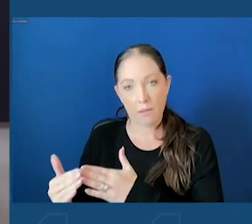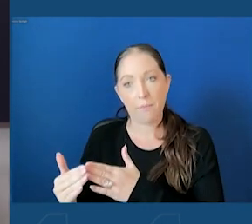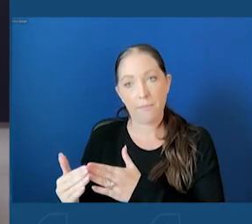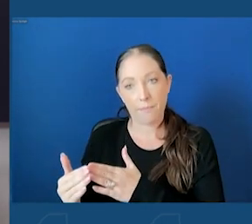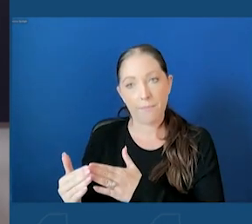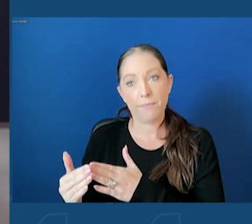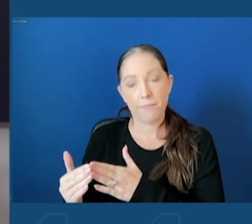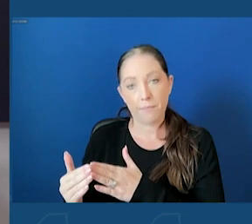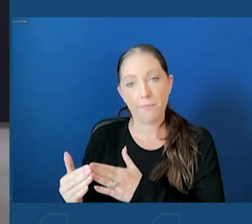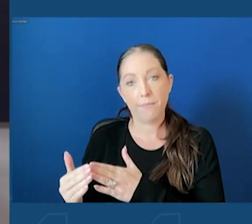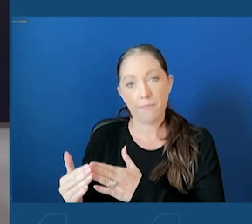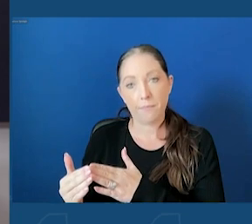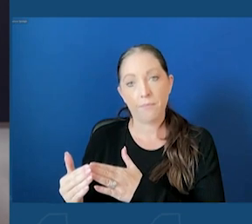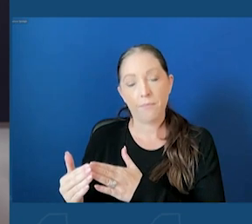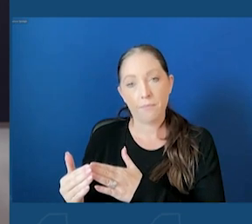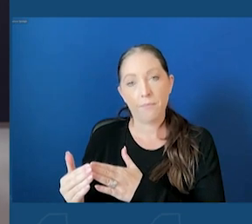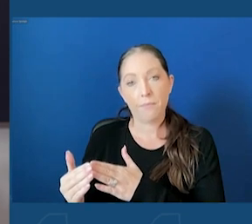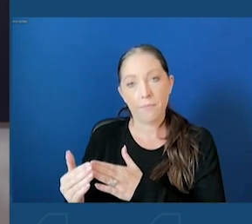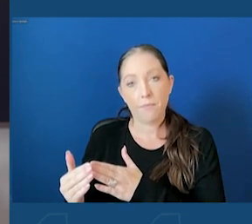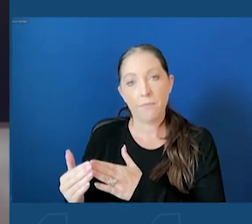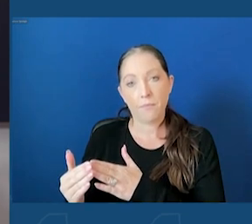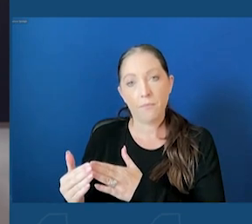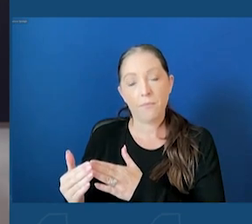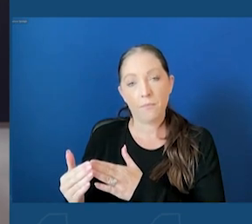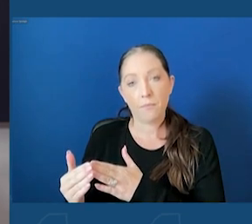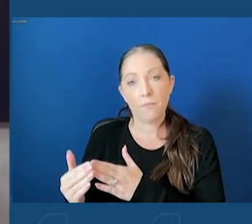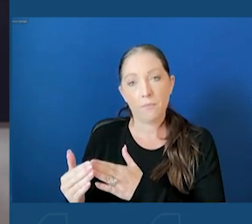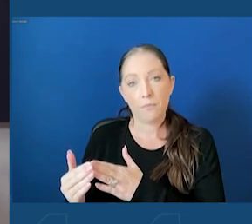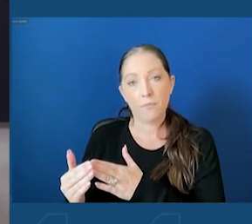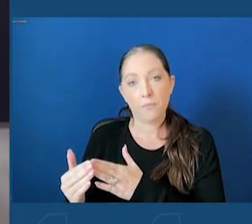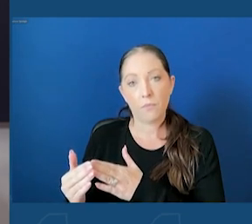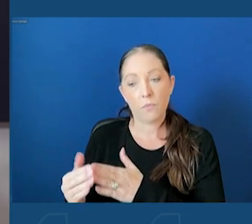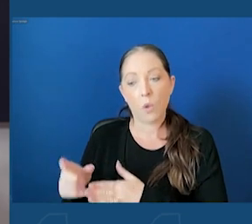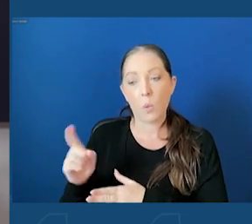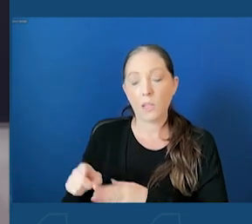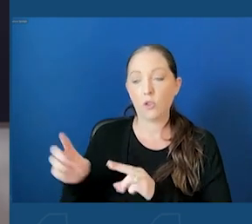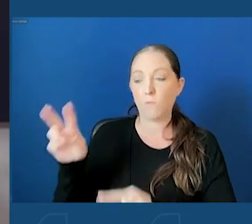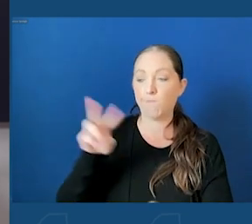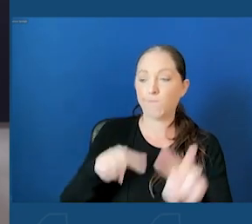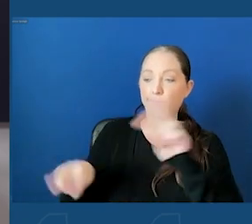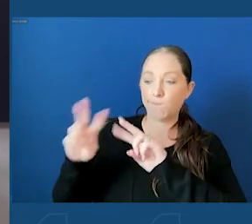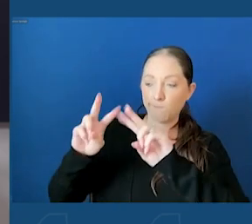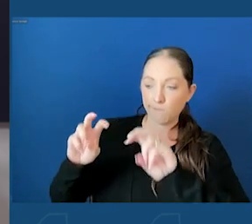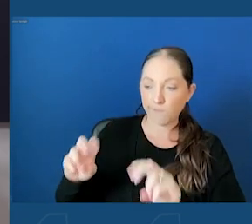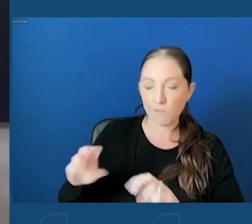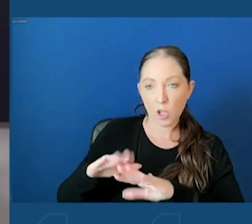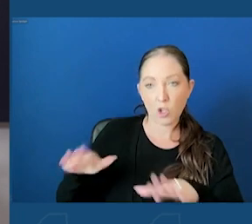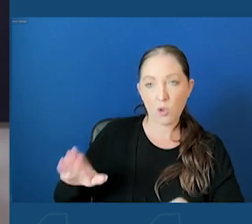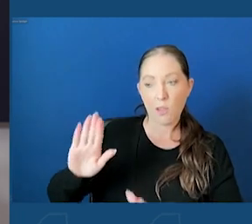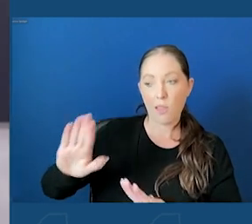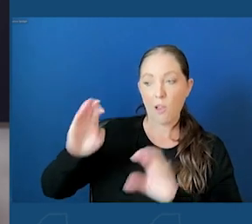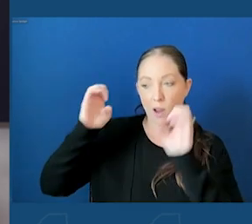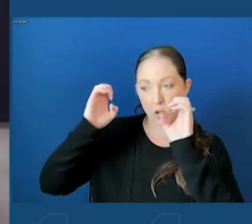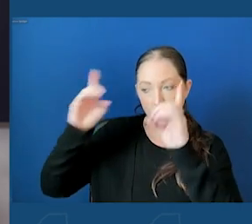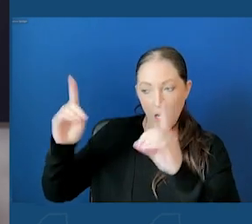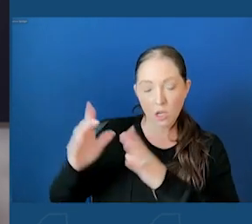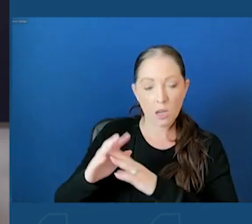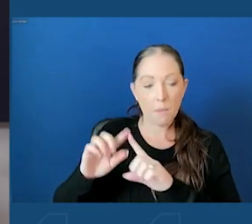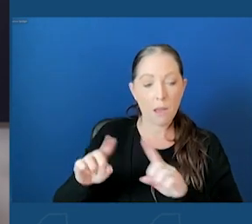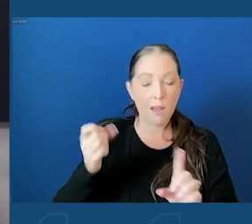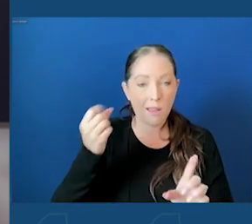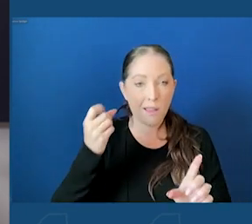We need to look at not only the children in their education, but their moms, their dads, their